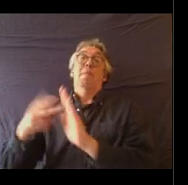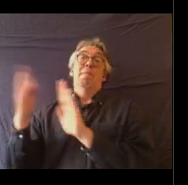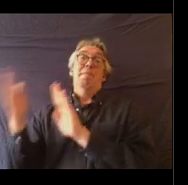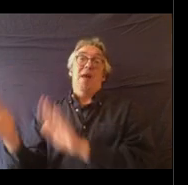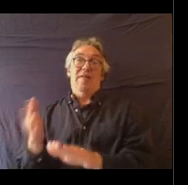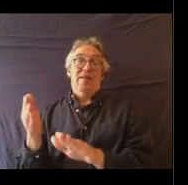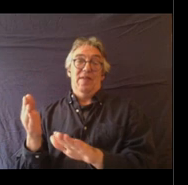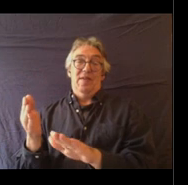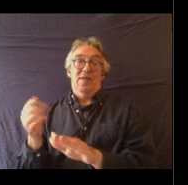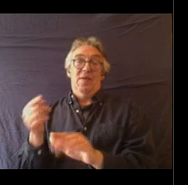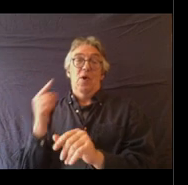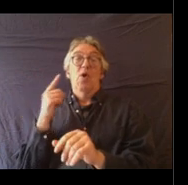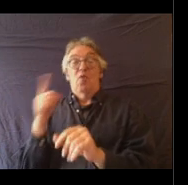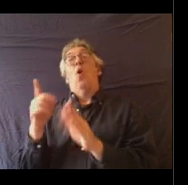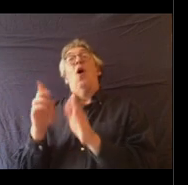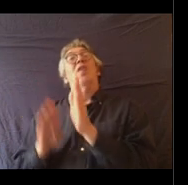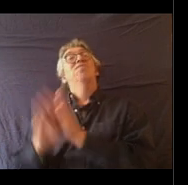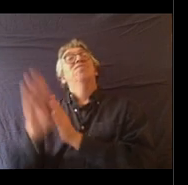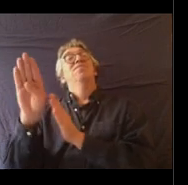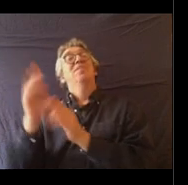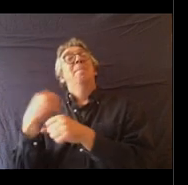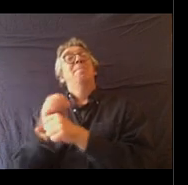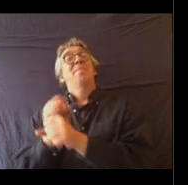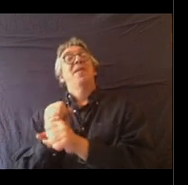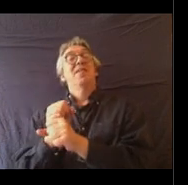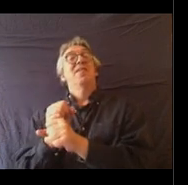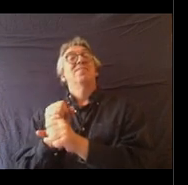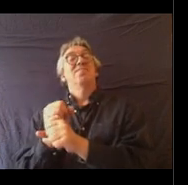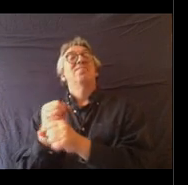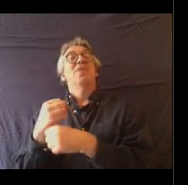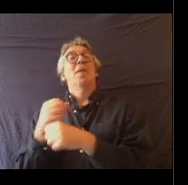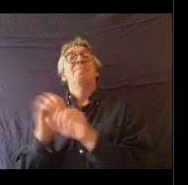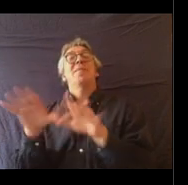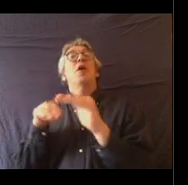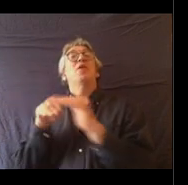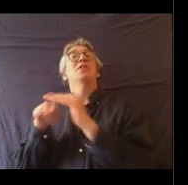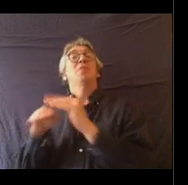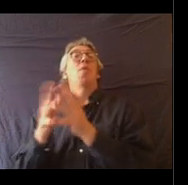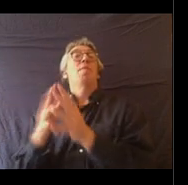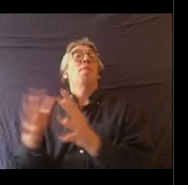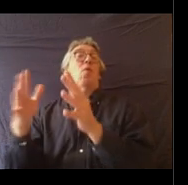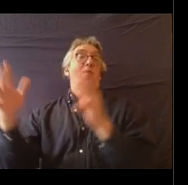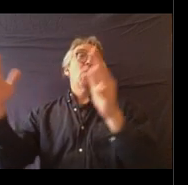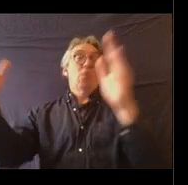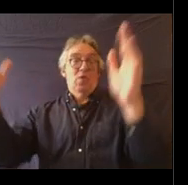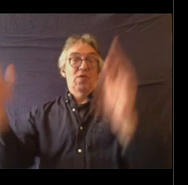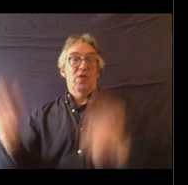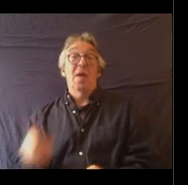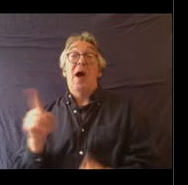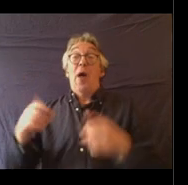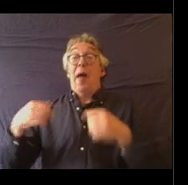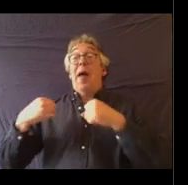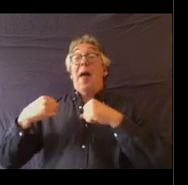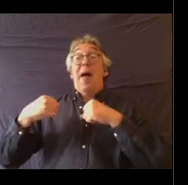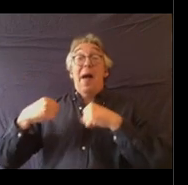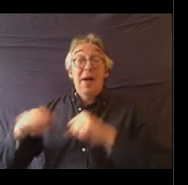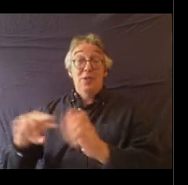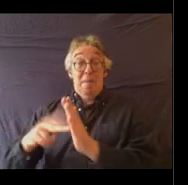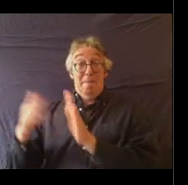well, to progress on media accessibility. These action plans, and I will move to the next